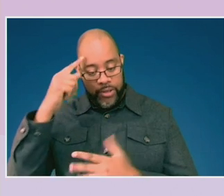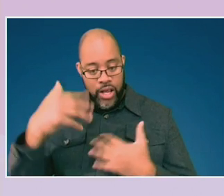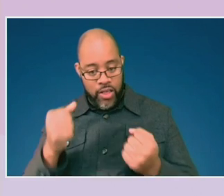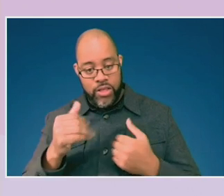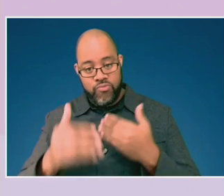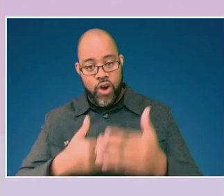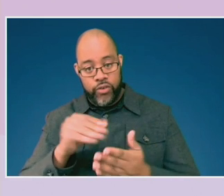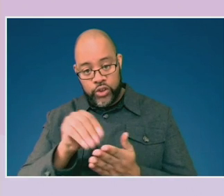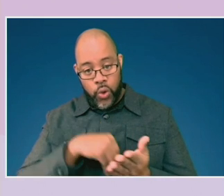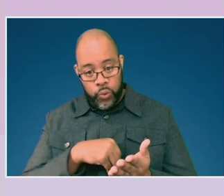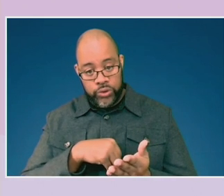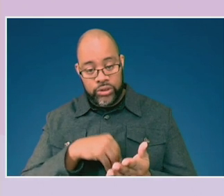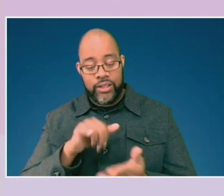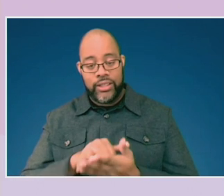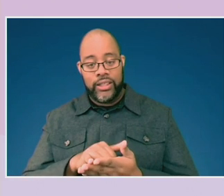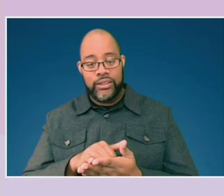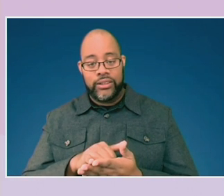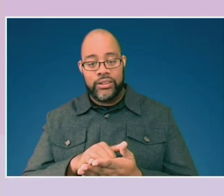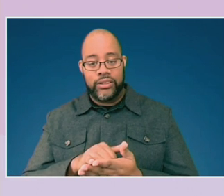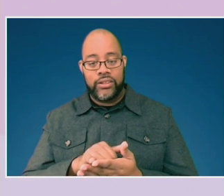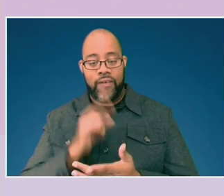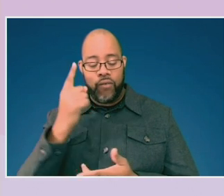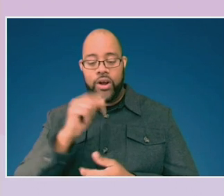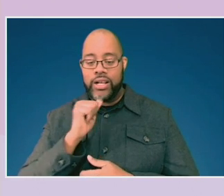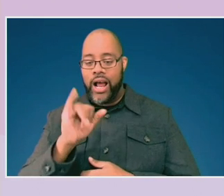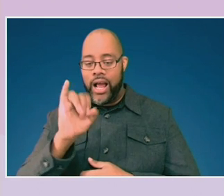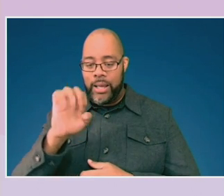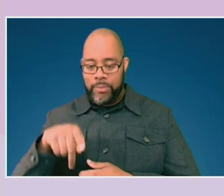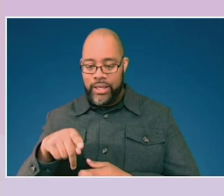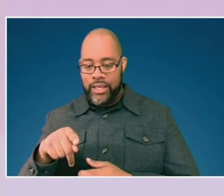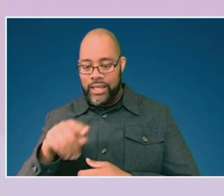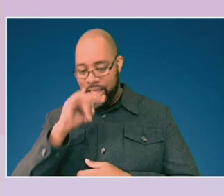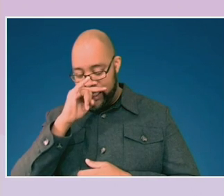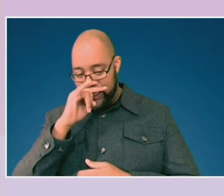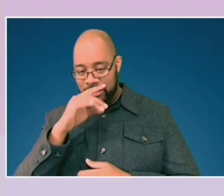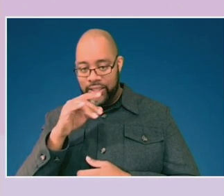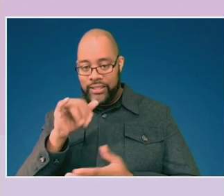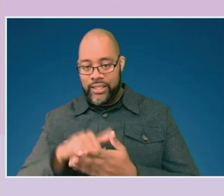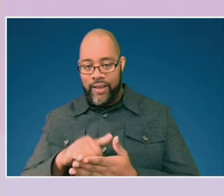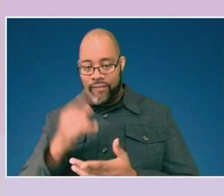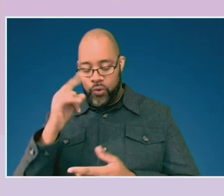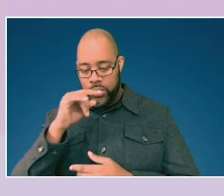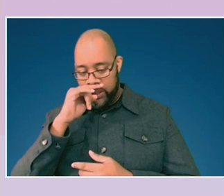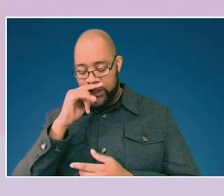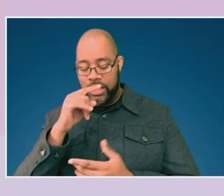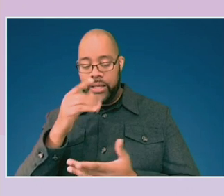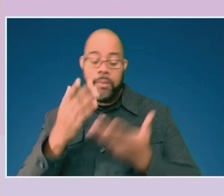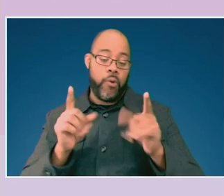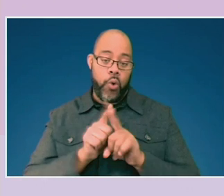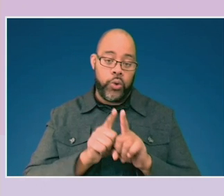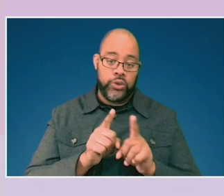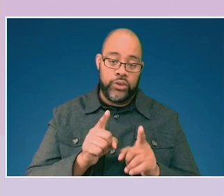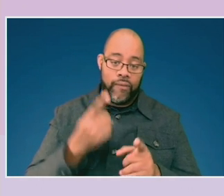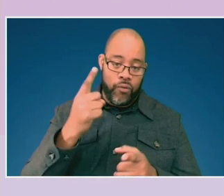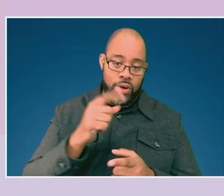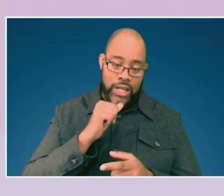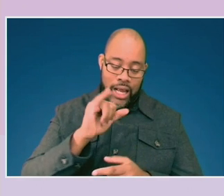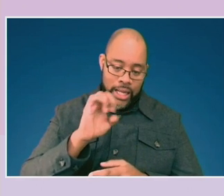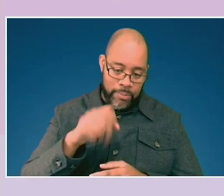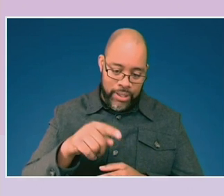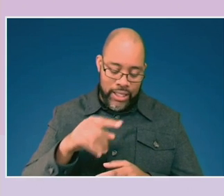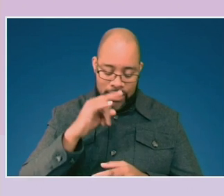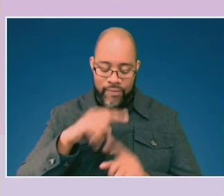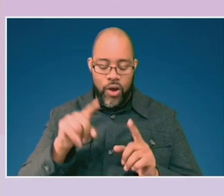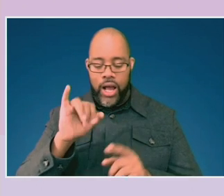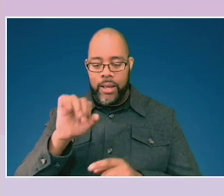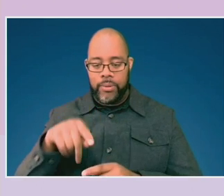notes, those are for non-IEP kids, and right, those are for kids who, I mean, they may also be for non-IEP kids, but I mean, for IEP